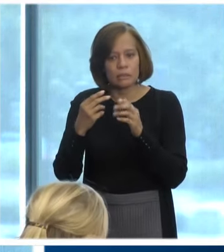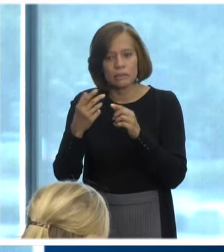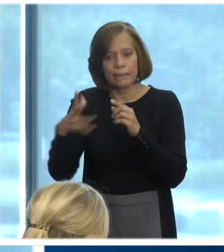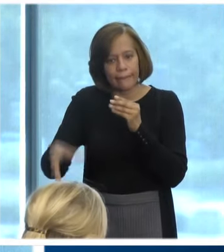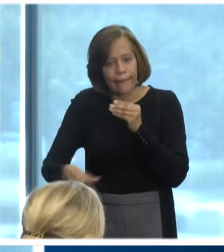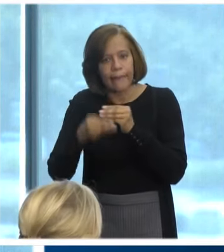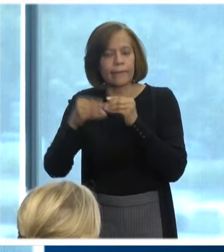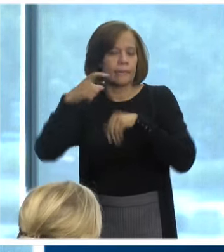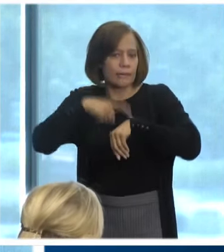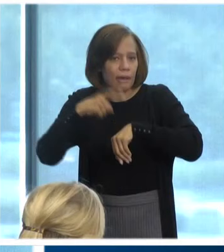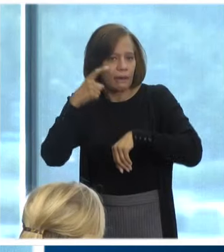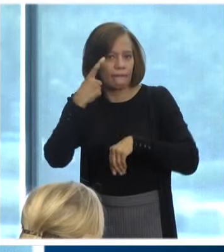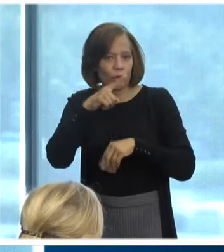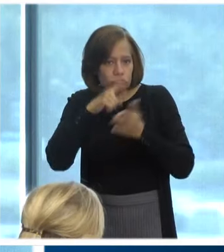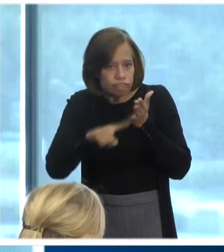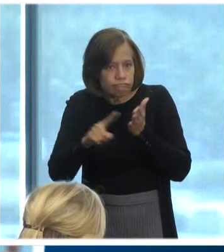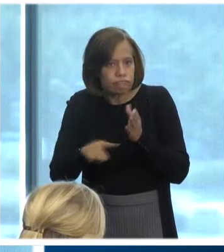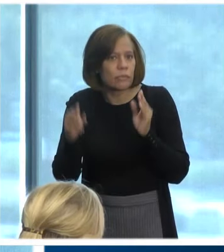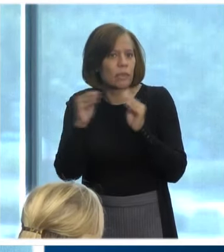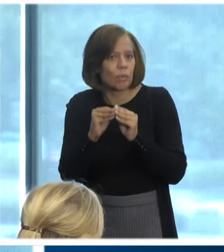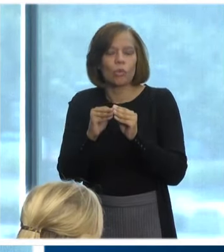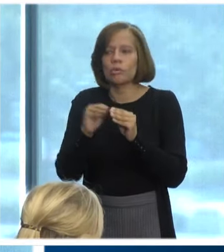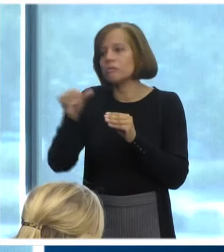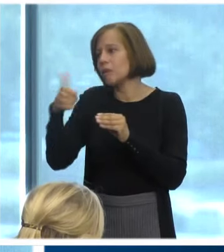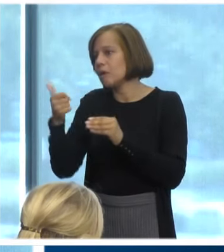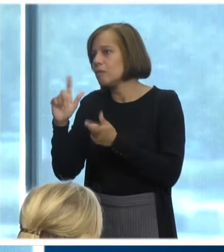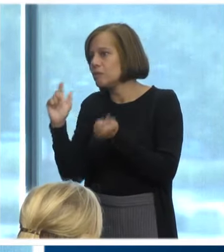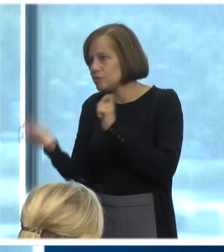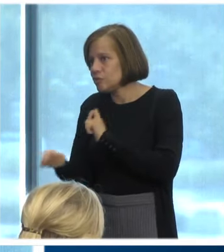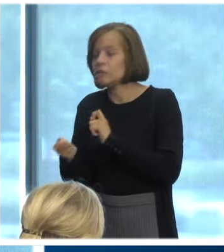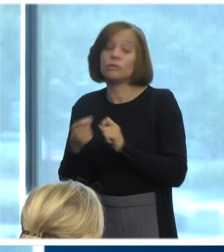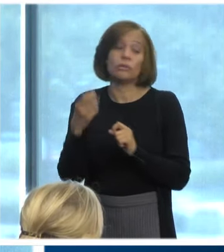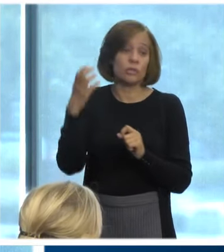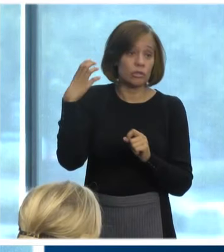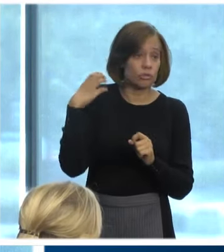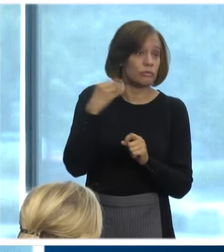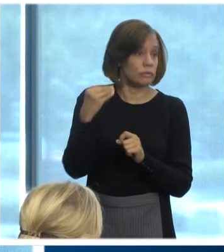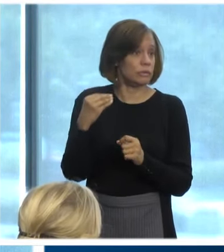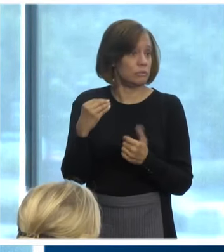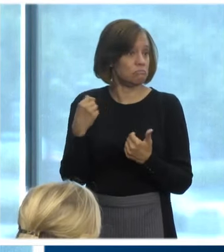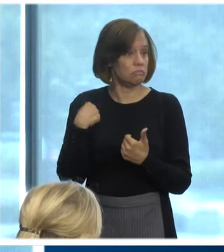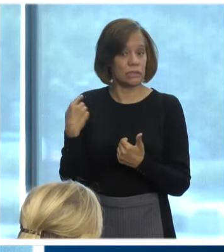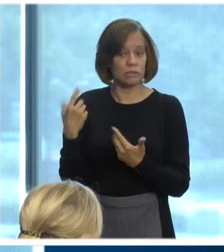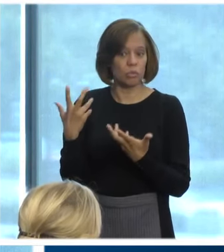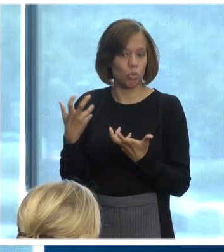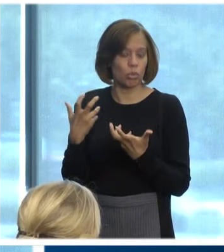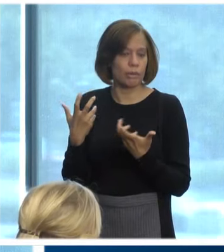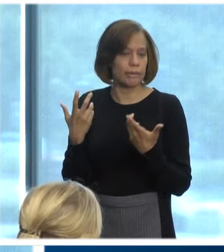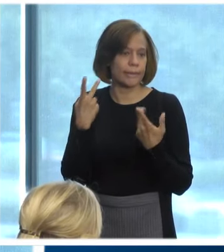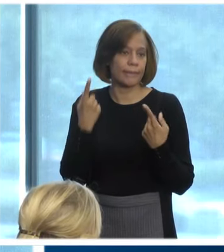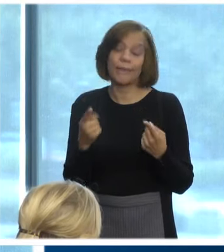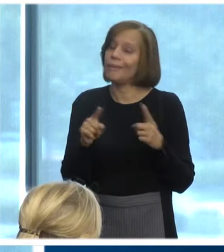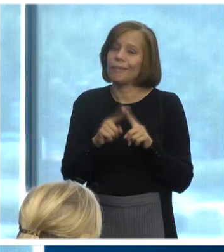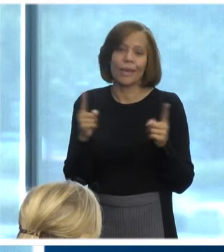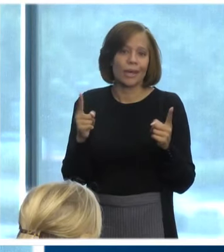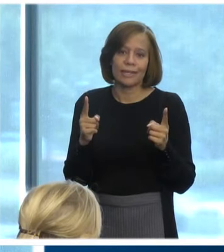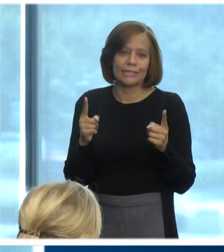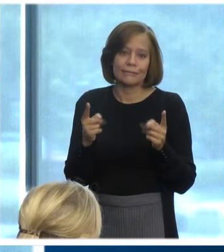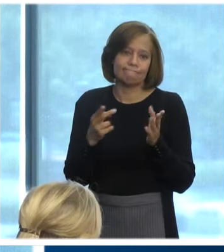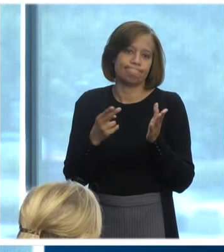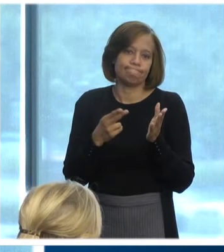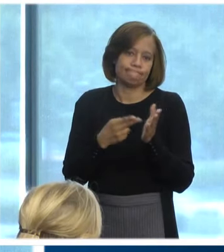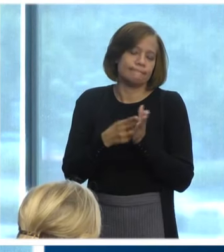for investigations to be completed, some other changes that the chief and I wanted to see made. But quite honestly, there are so